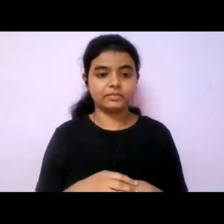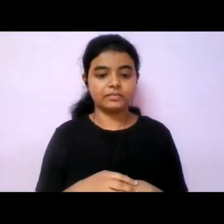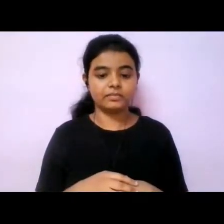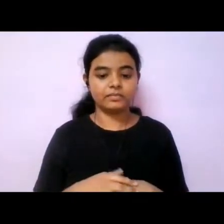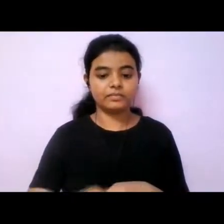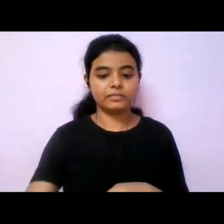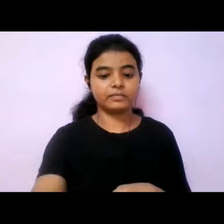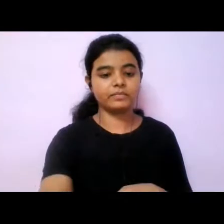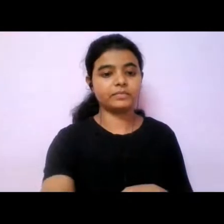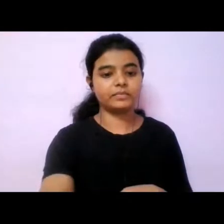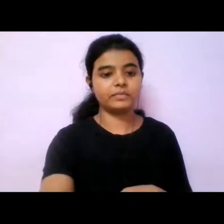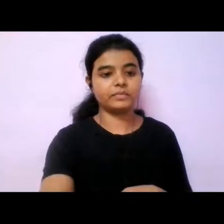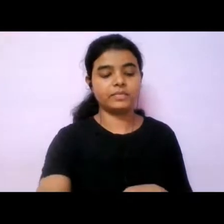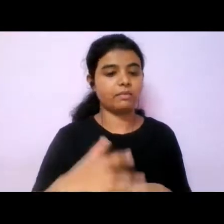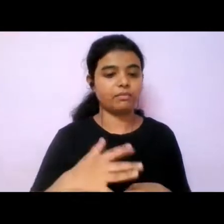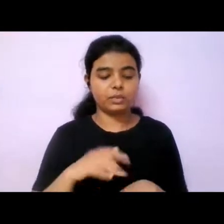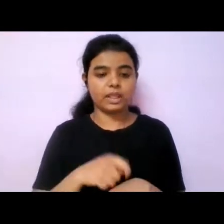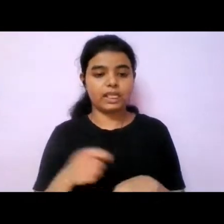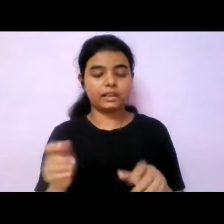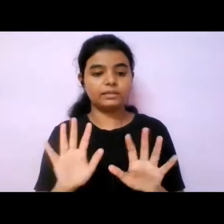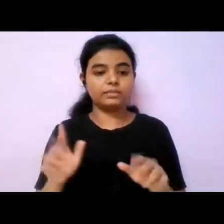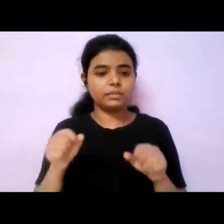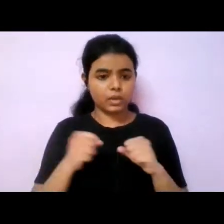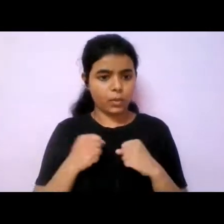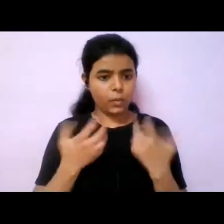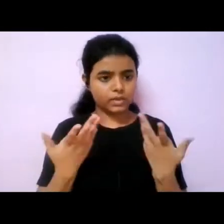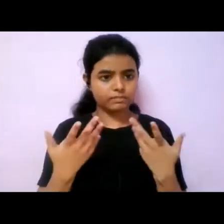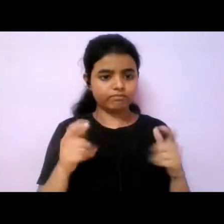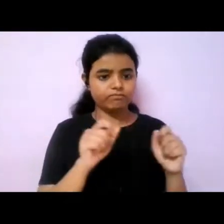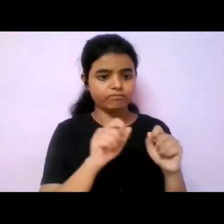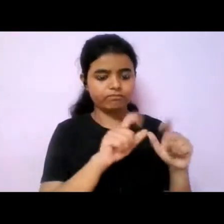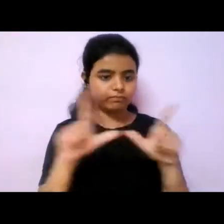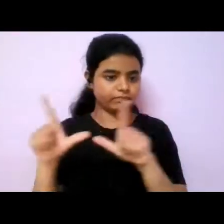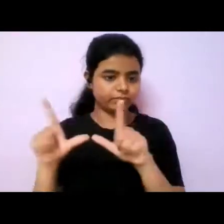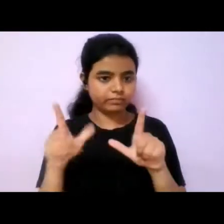without further ado, may I share my screen?